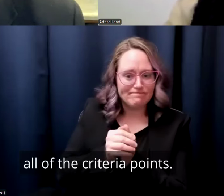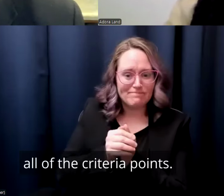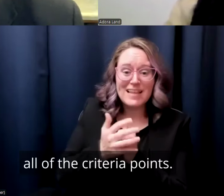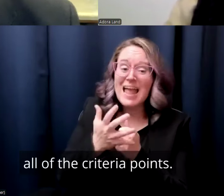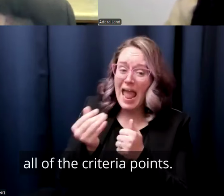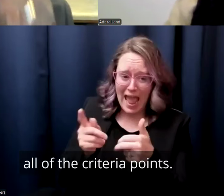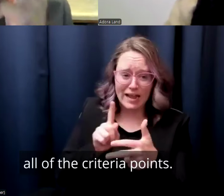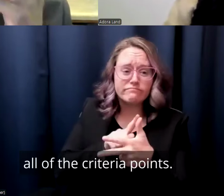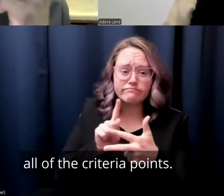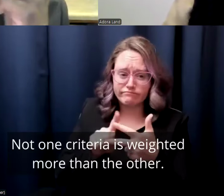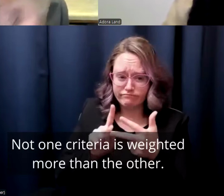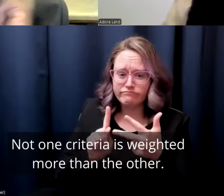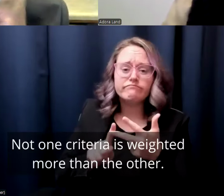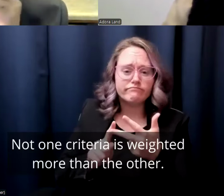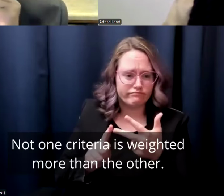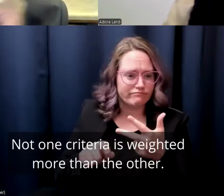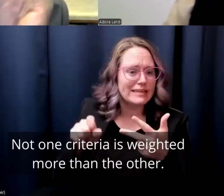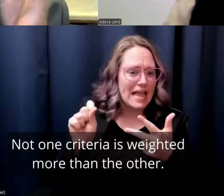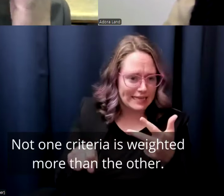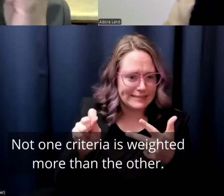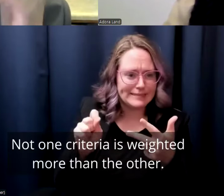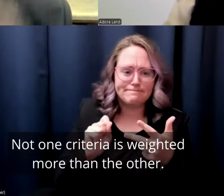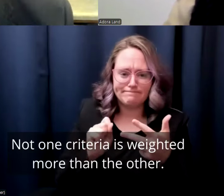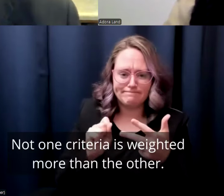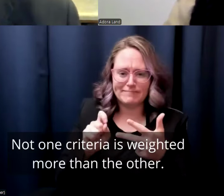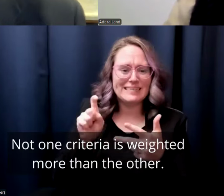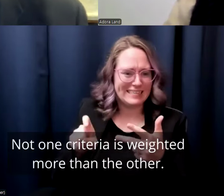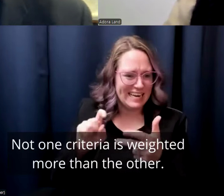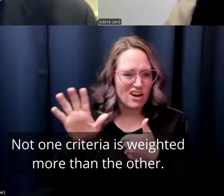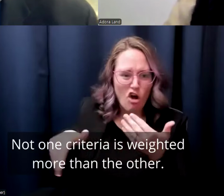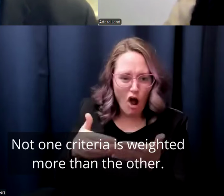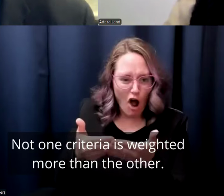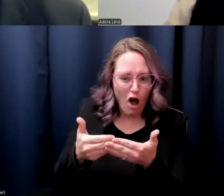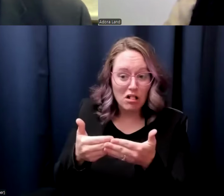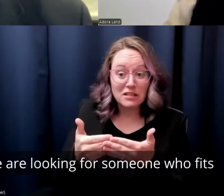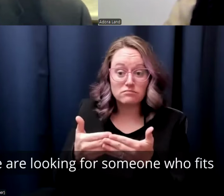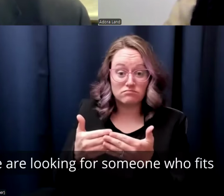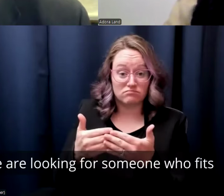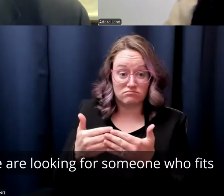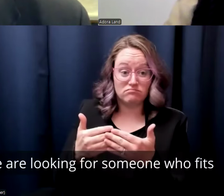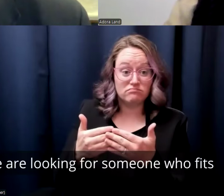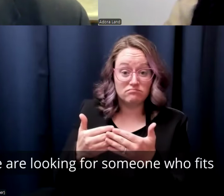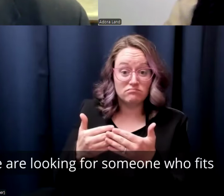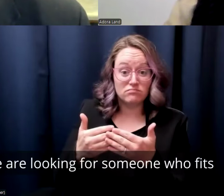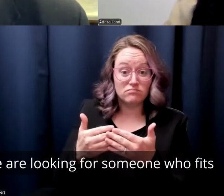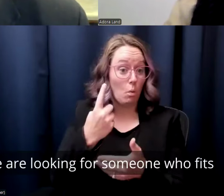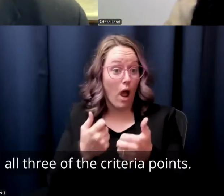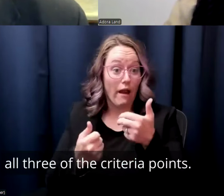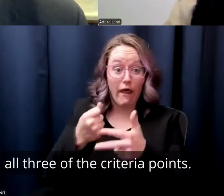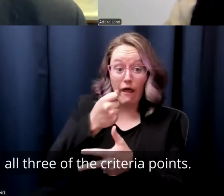of the criteria points. Not one criteria is weighted more than the other. We are looking for someone who fits all three